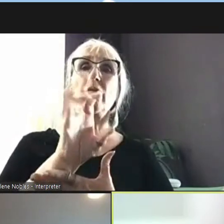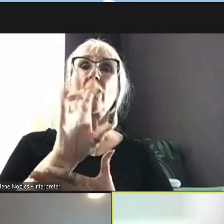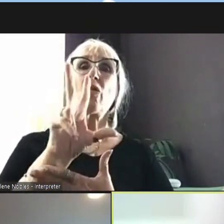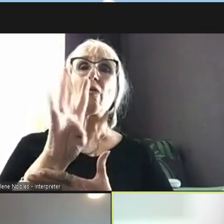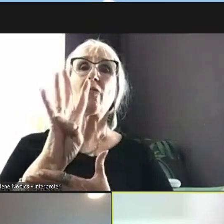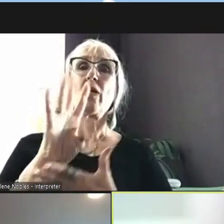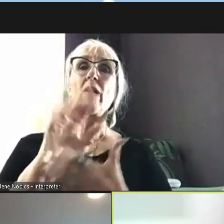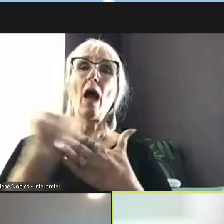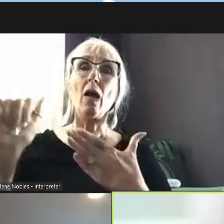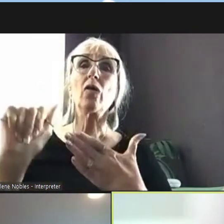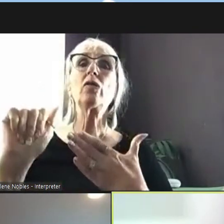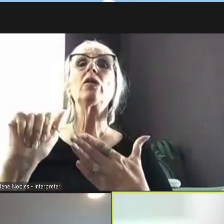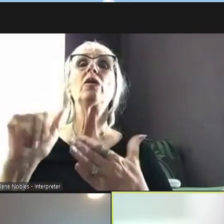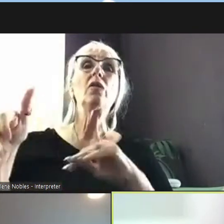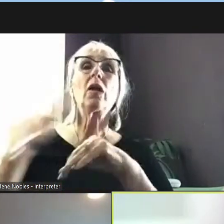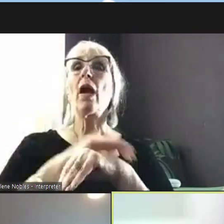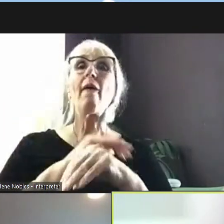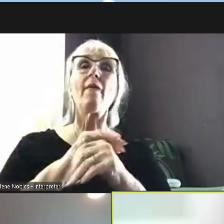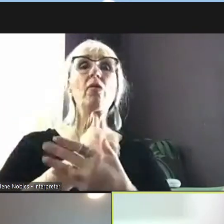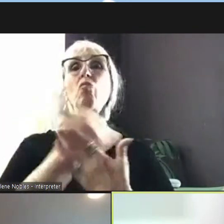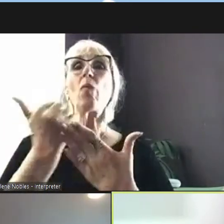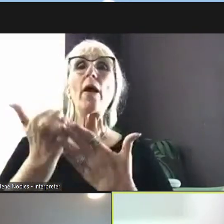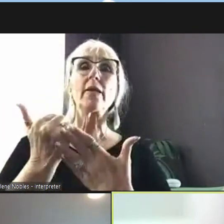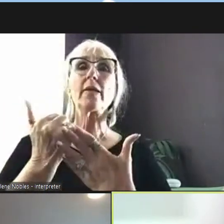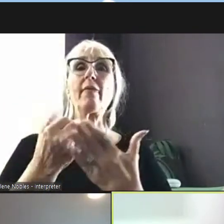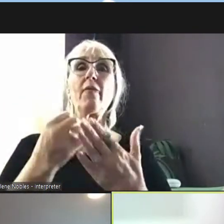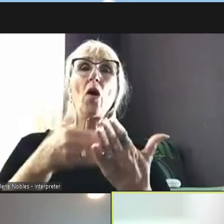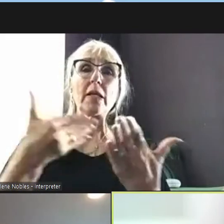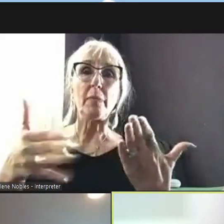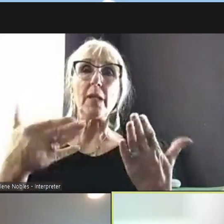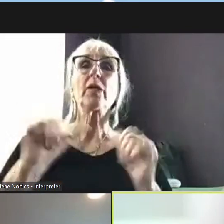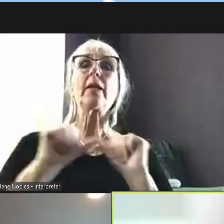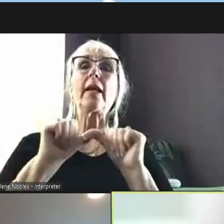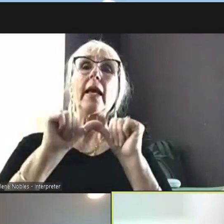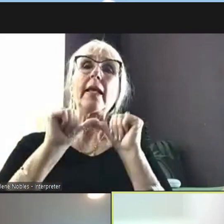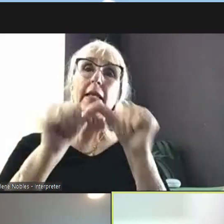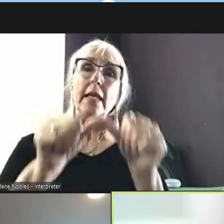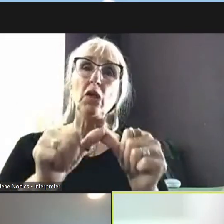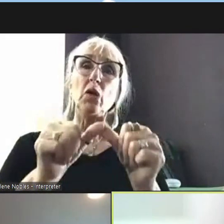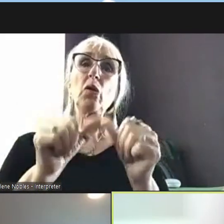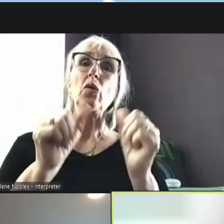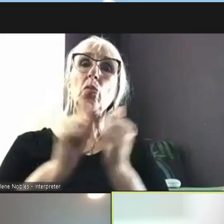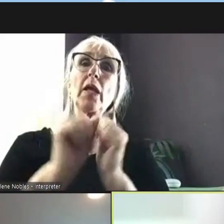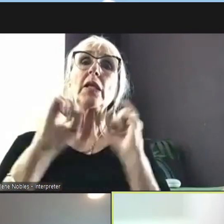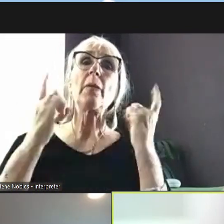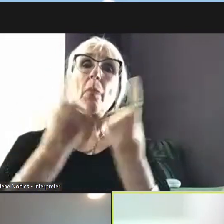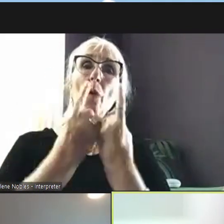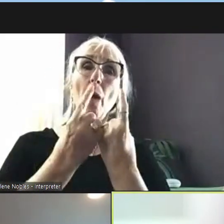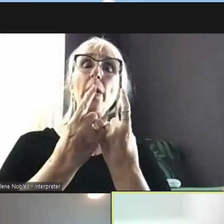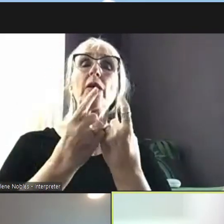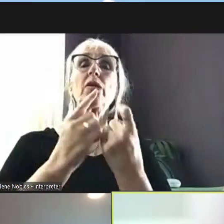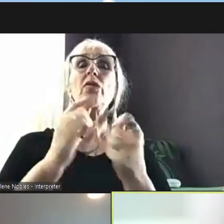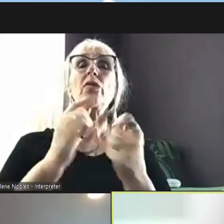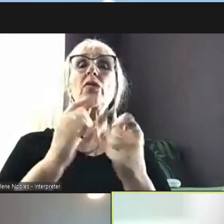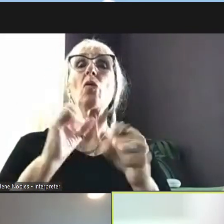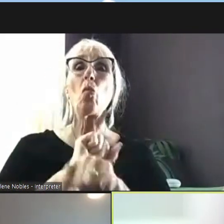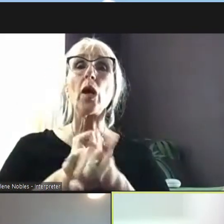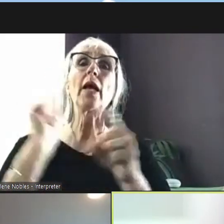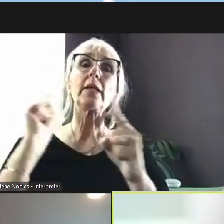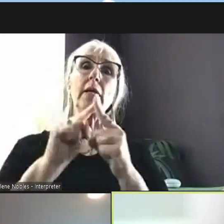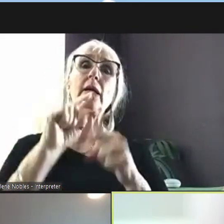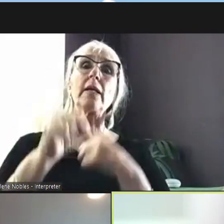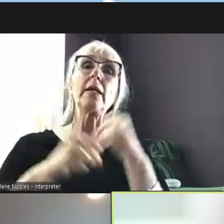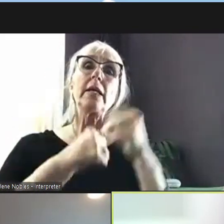$64,734. That was to cover the rest of our operating expenses. So we continue with our department's functions until the end of the fiscal year for last